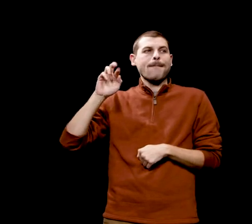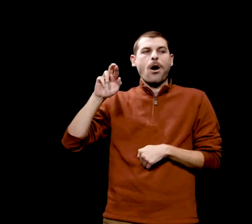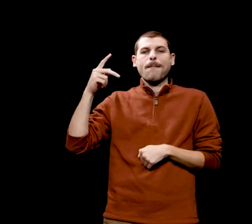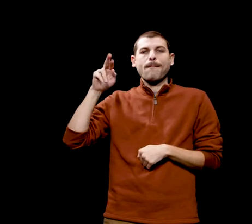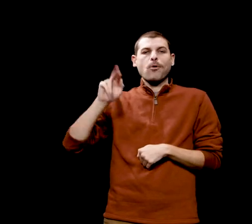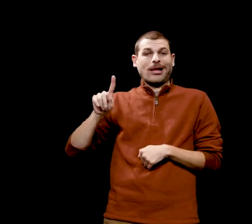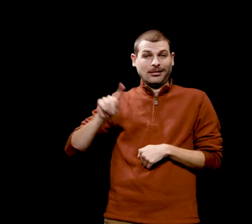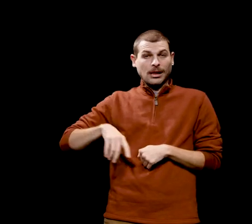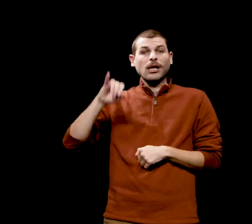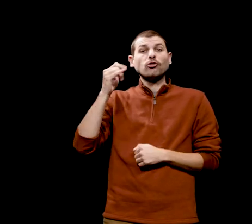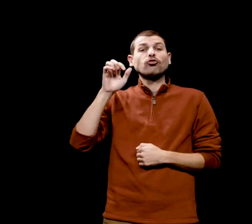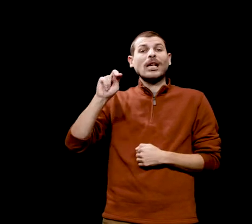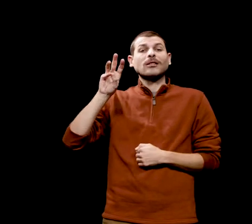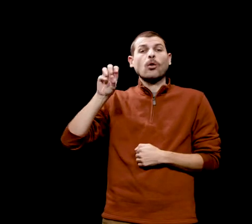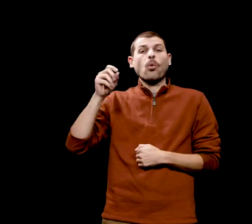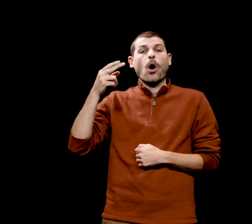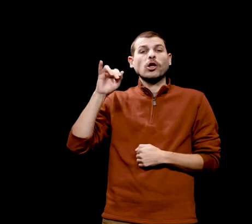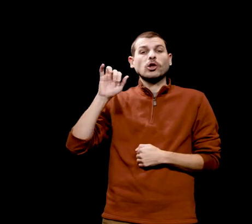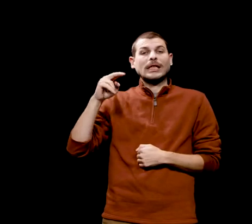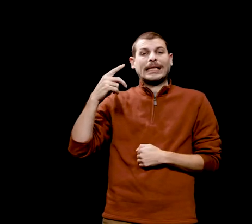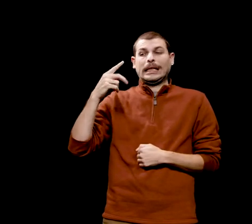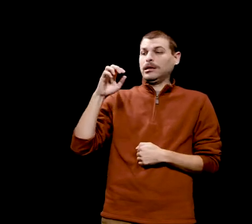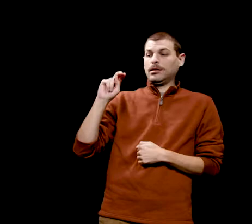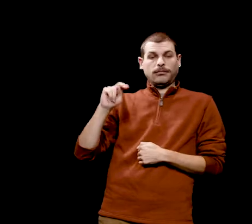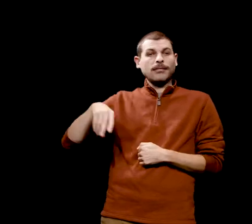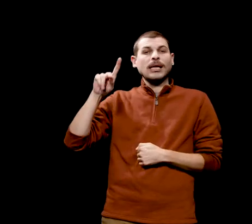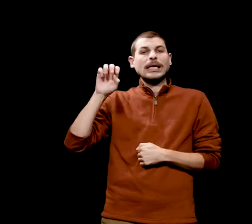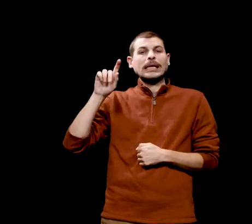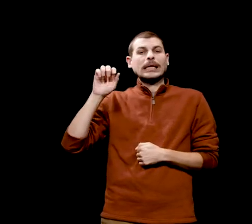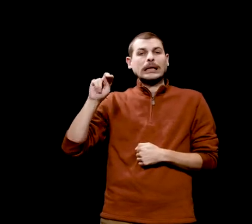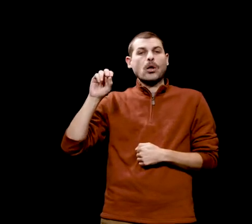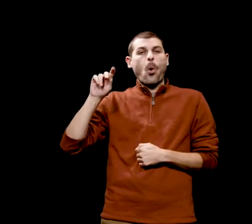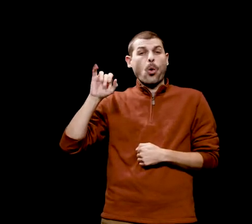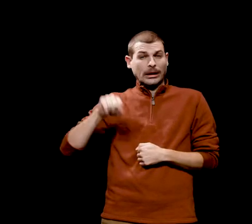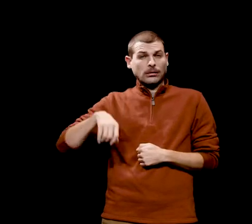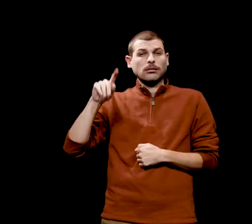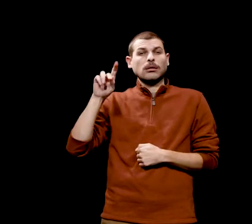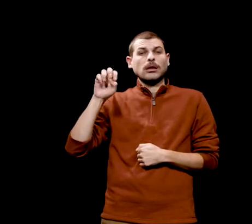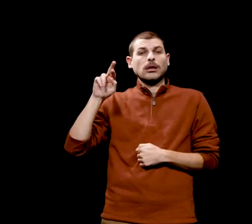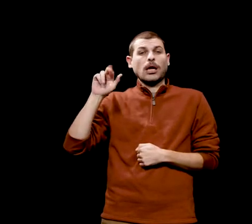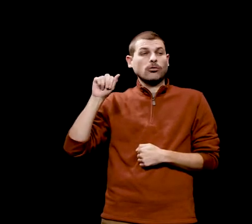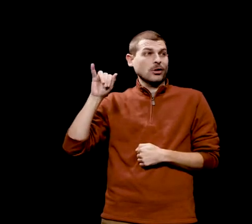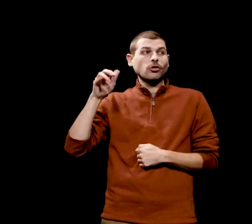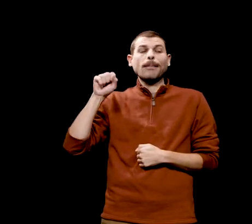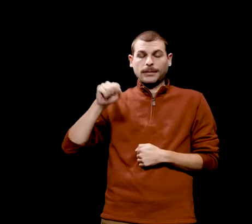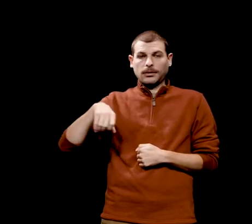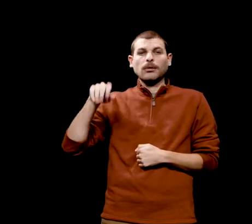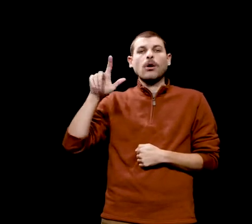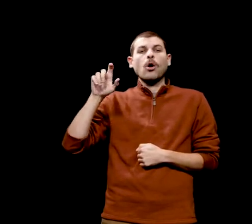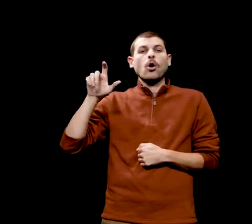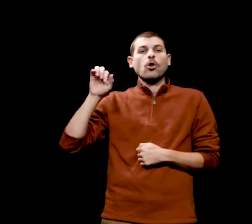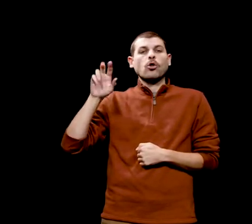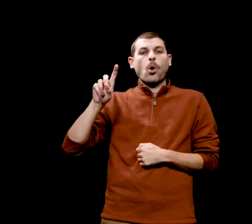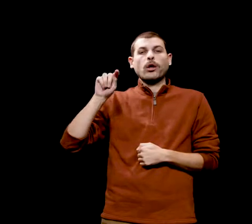Jason Washington, Keaton Otis, Kendra James, Lloyd